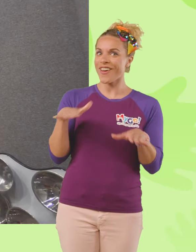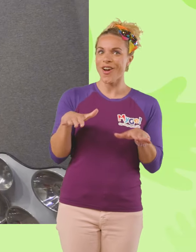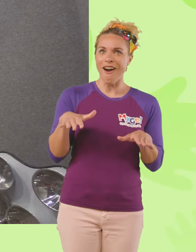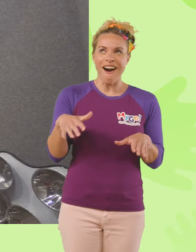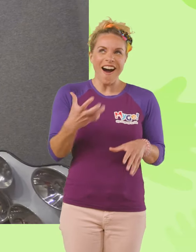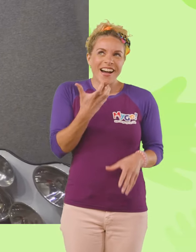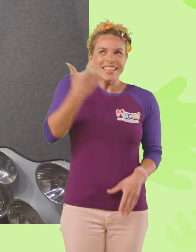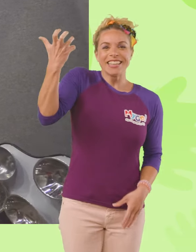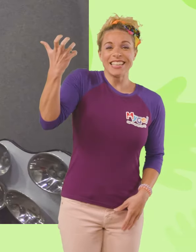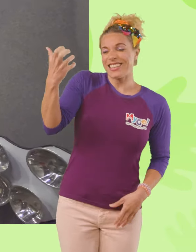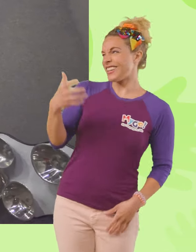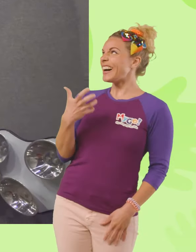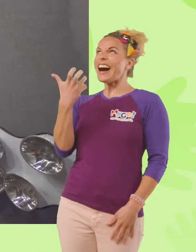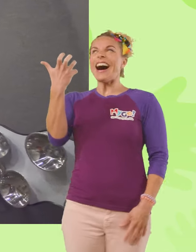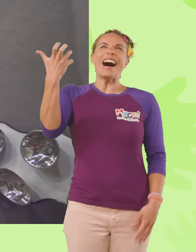yell.